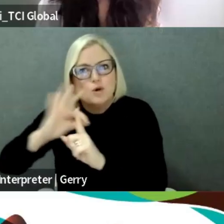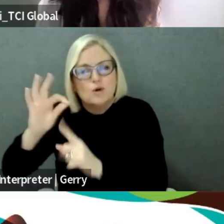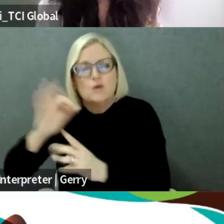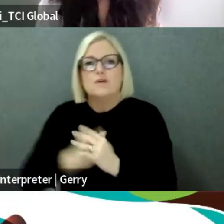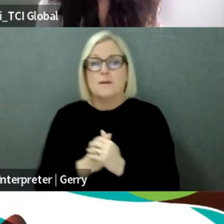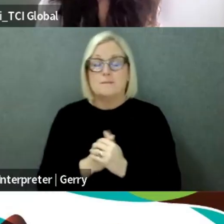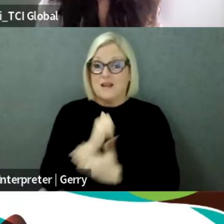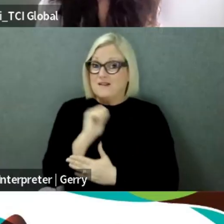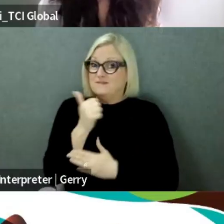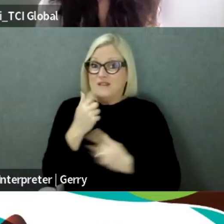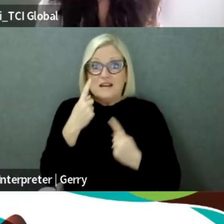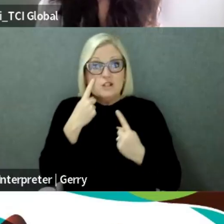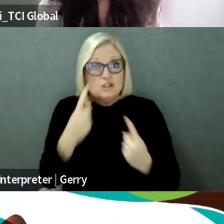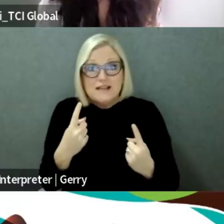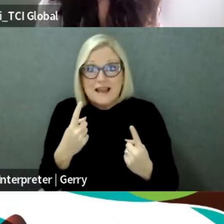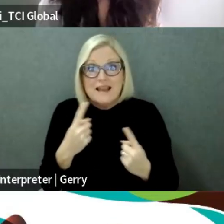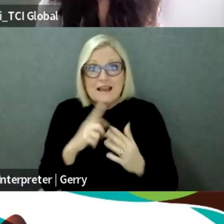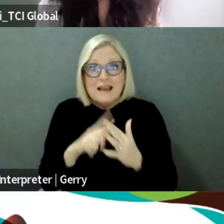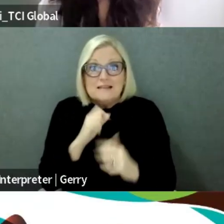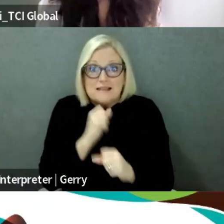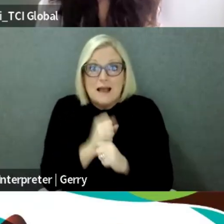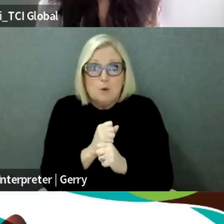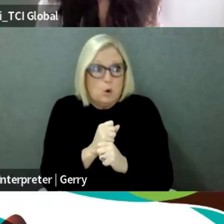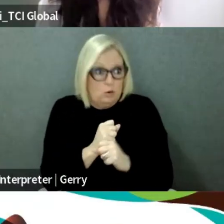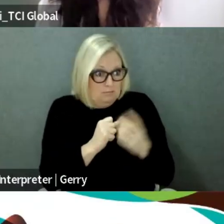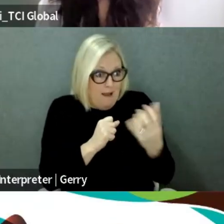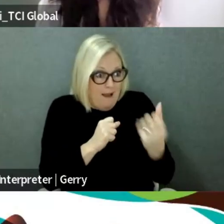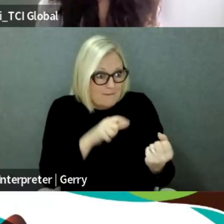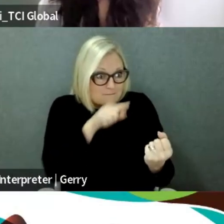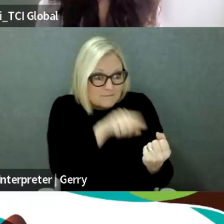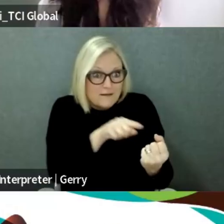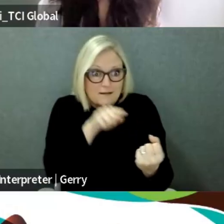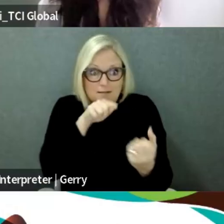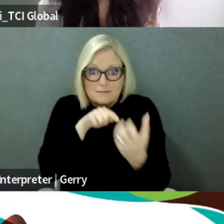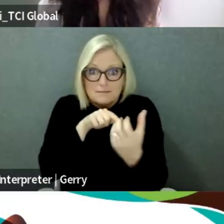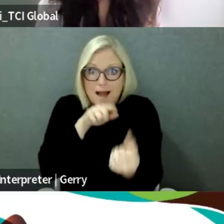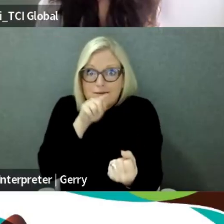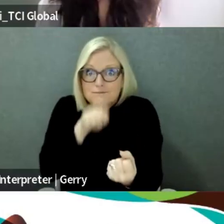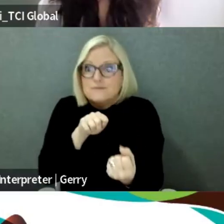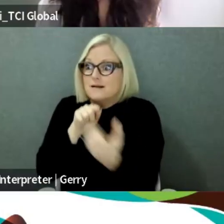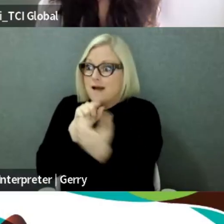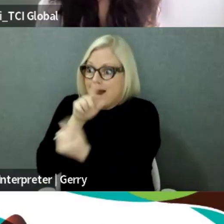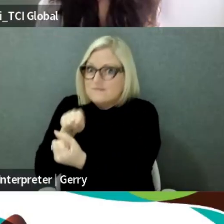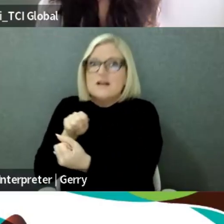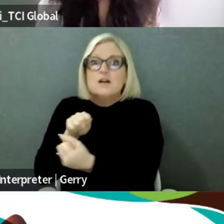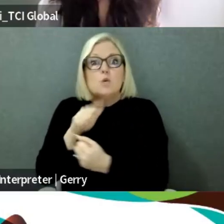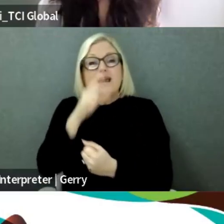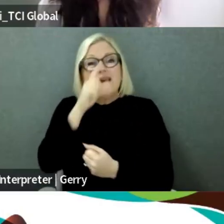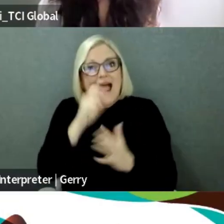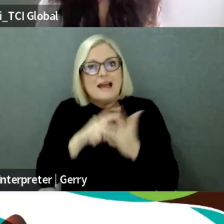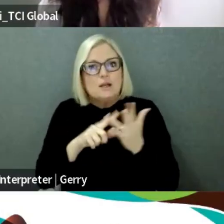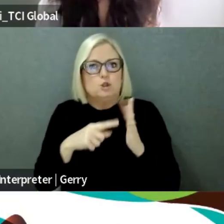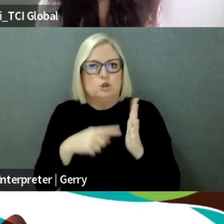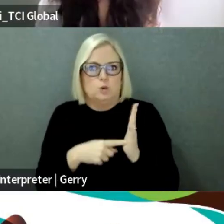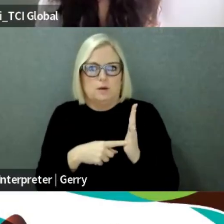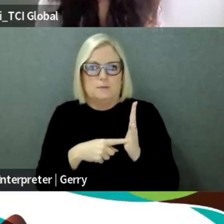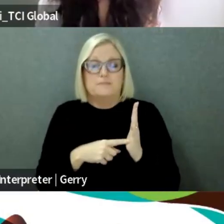examples everywhere. What we need is scale. So across the Asia-Pacific region in